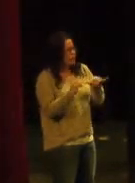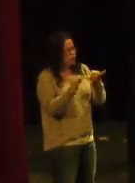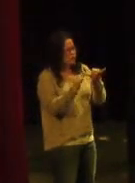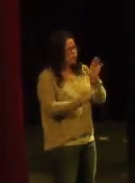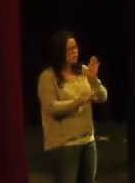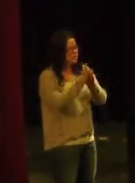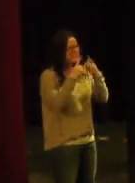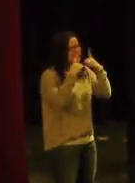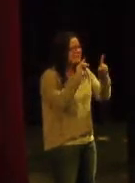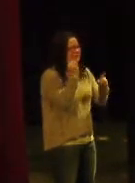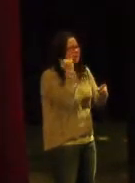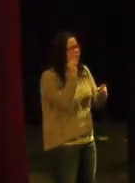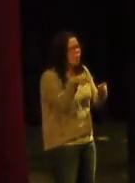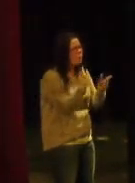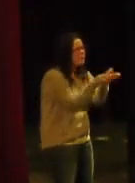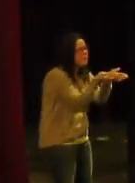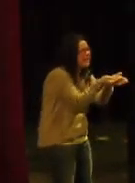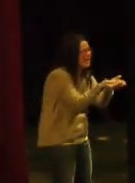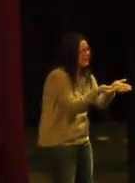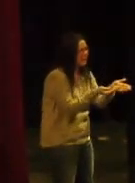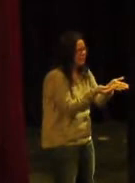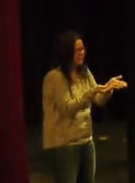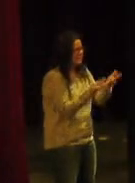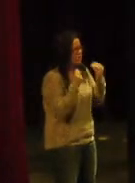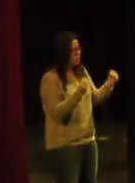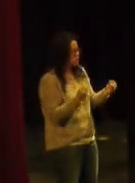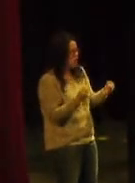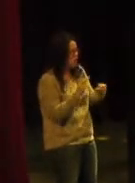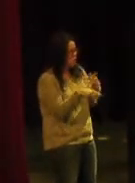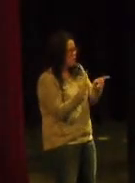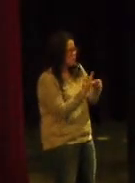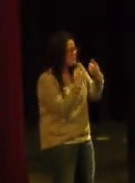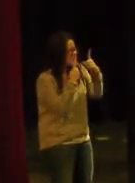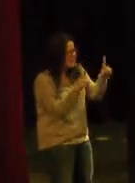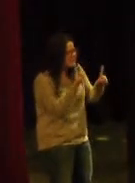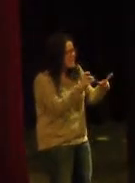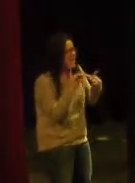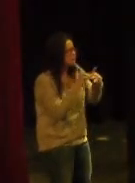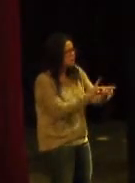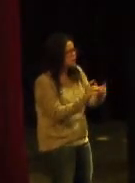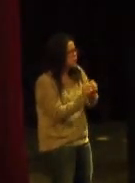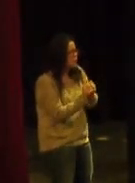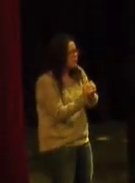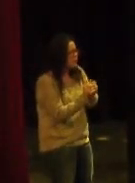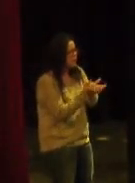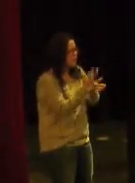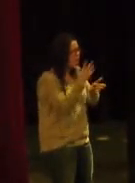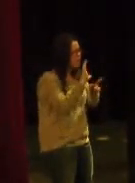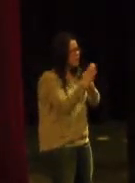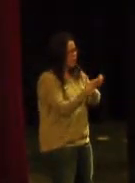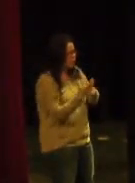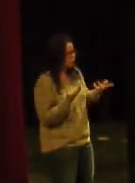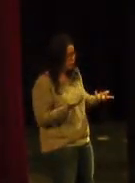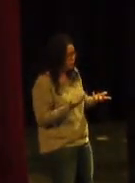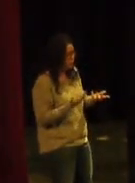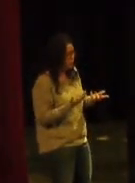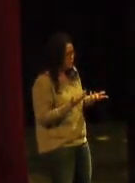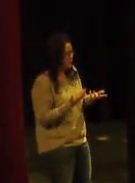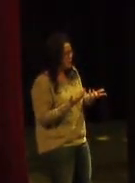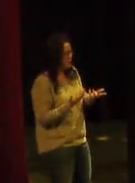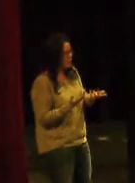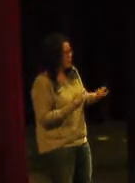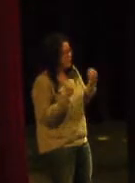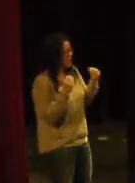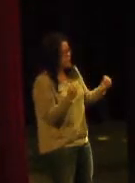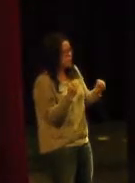just economics, okay, is there no measure of success that has to do with wealth and culture? Is there